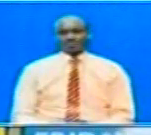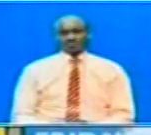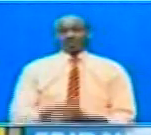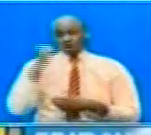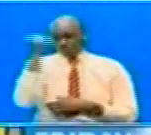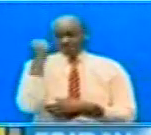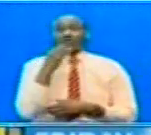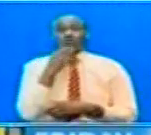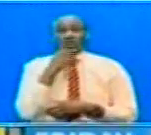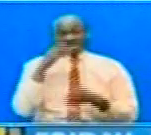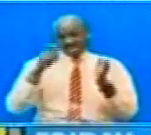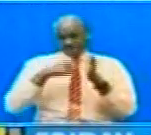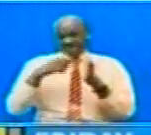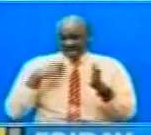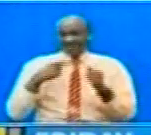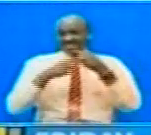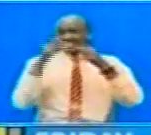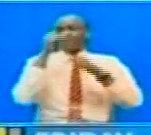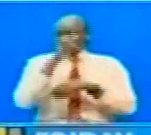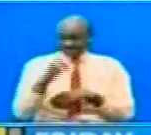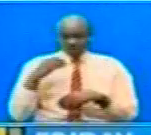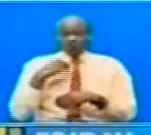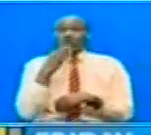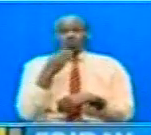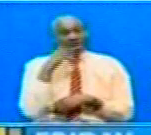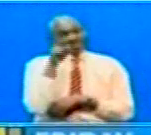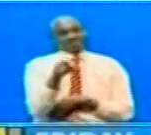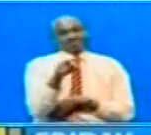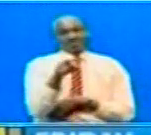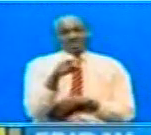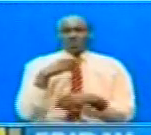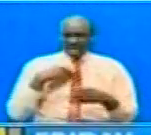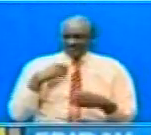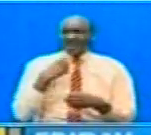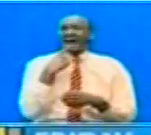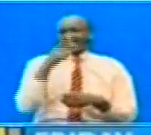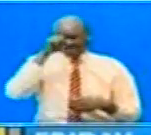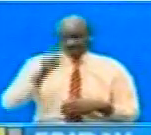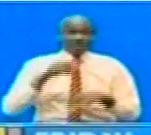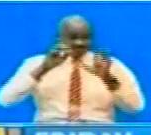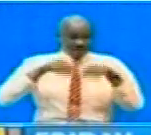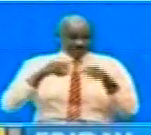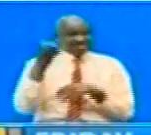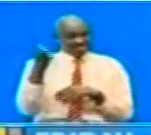Mumias Sugar Company processes 60% of the country's sugar production from more than 100,000 farmers.